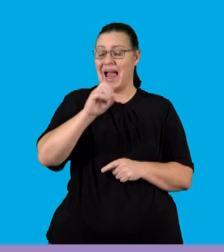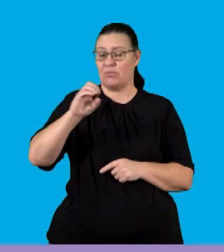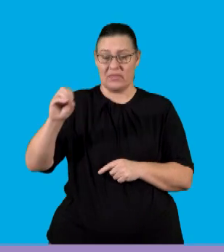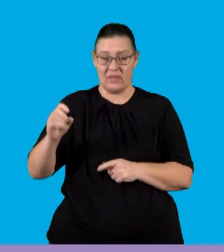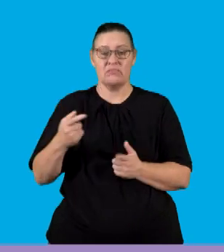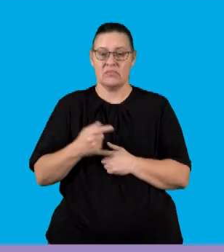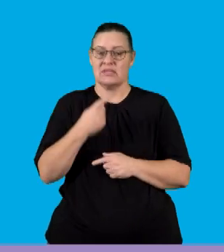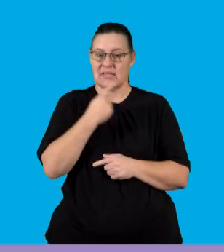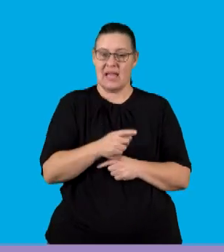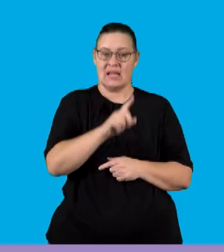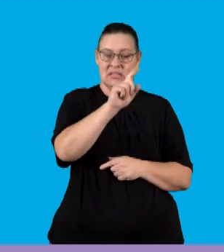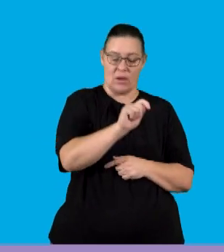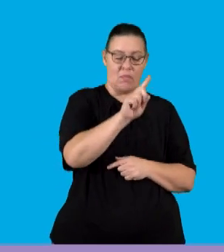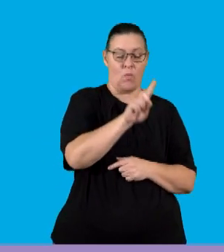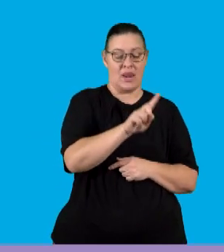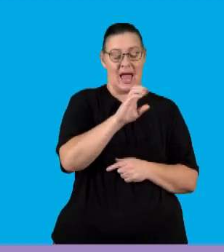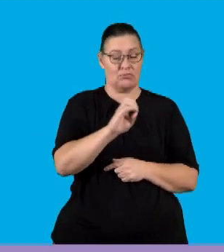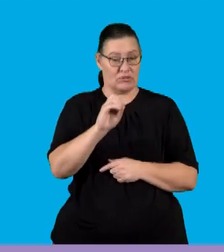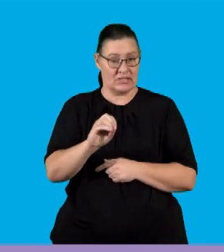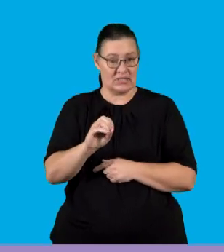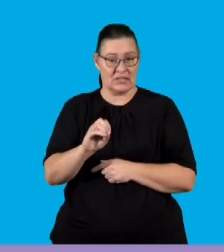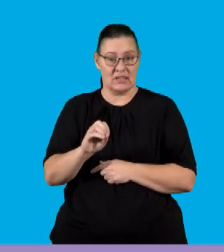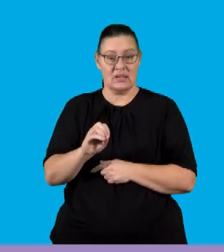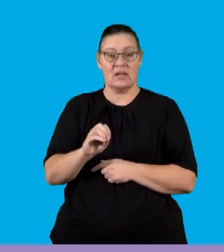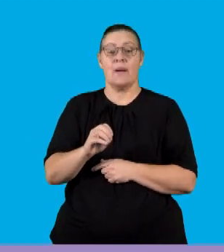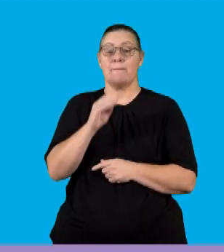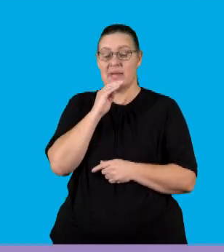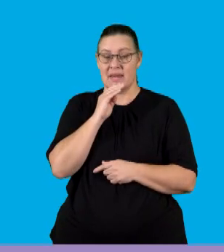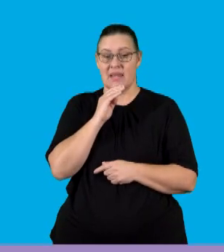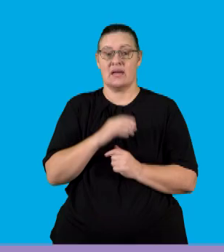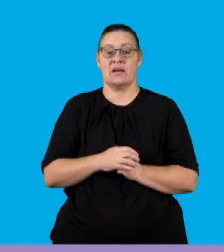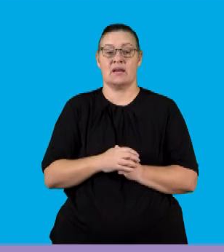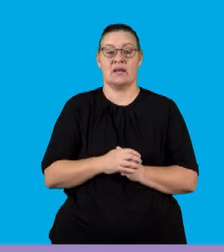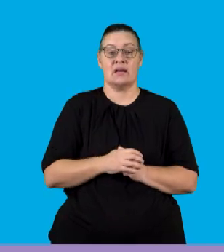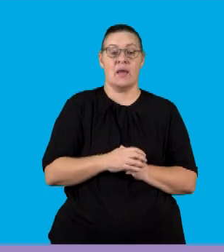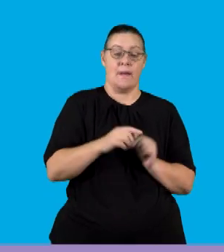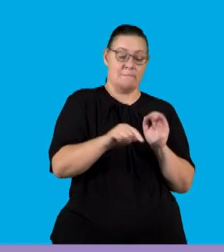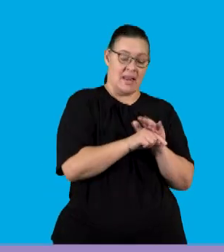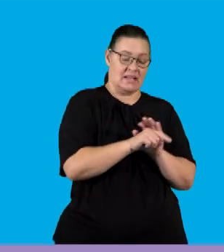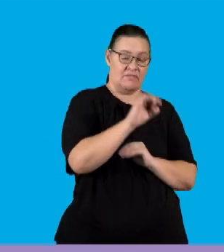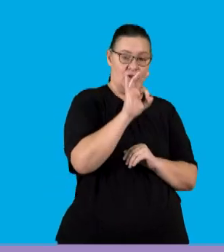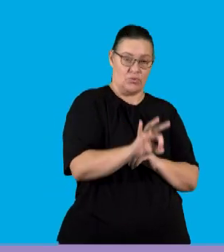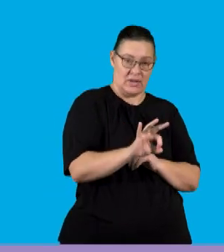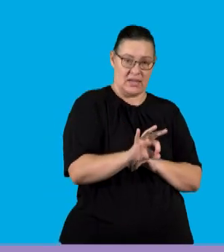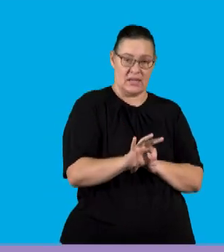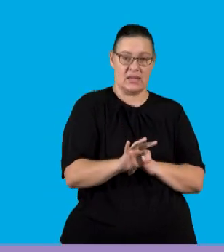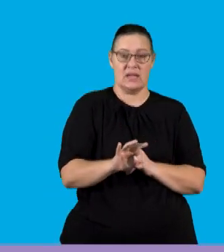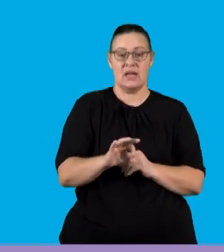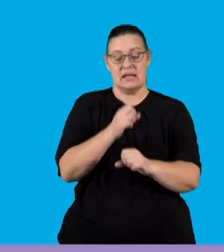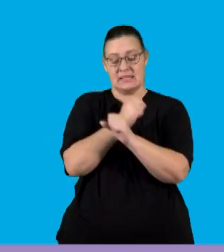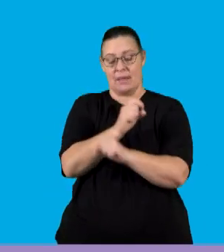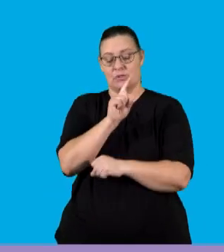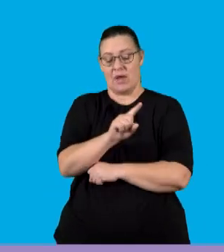for the 100th term, so we are going to say term 100 is going to be equals to, that's a negative